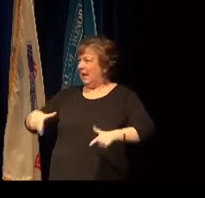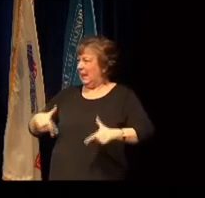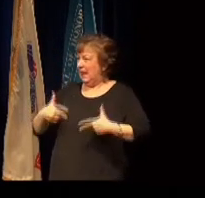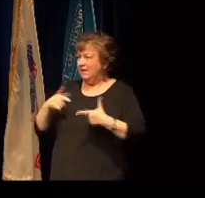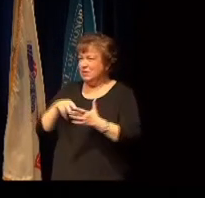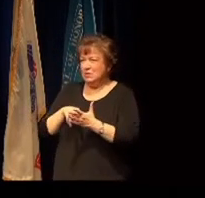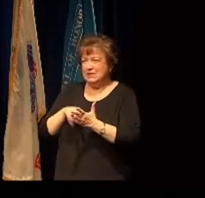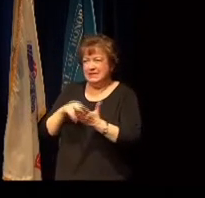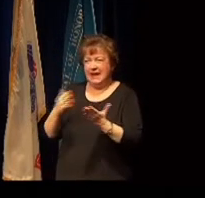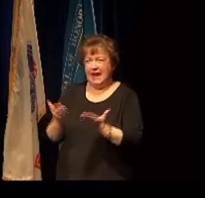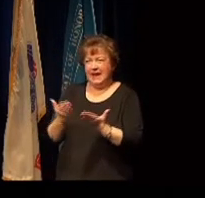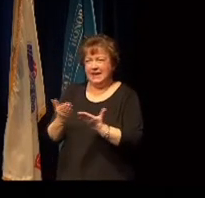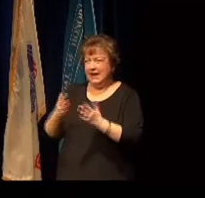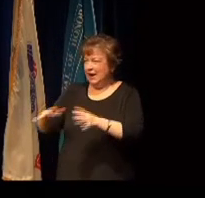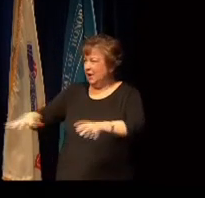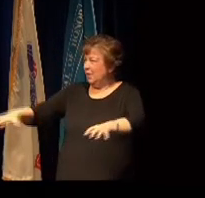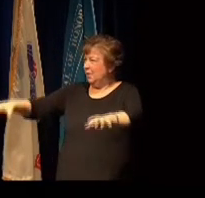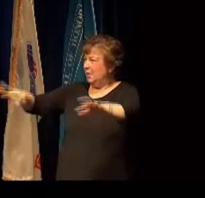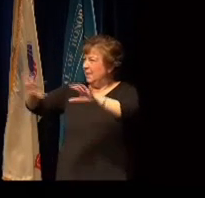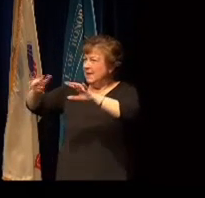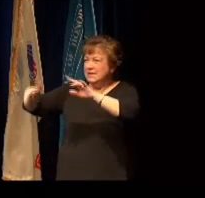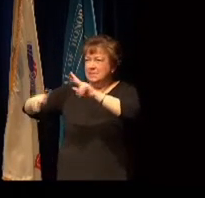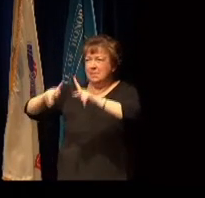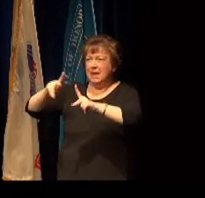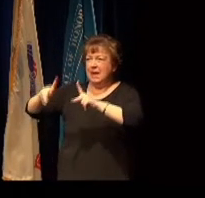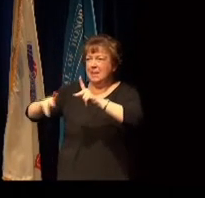people for Gary Beikirch.